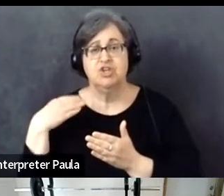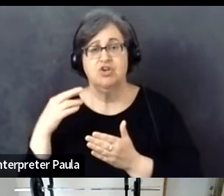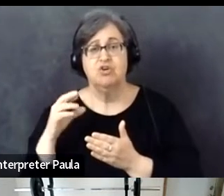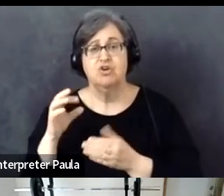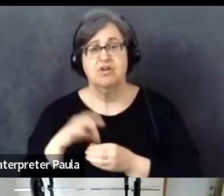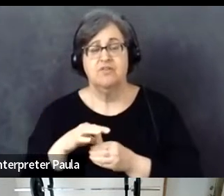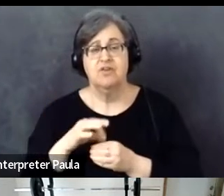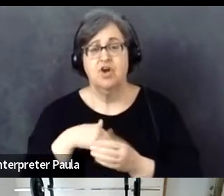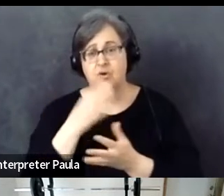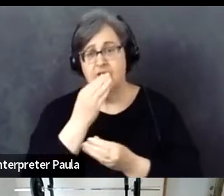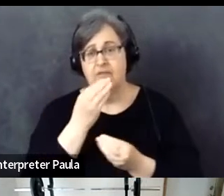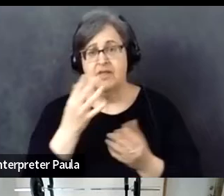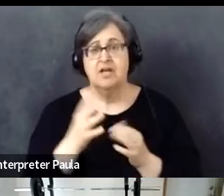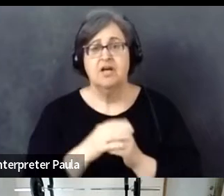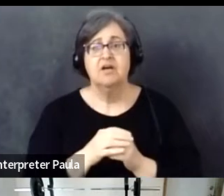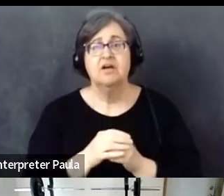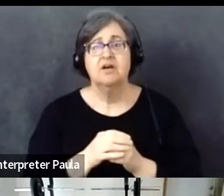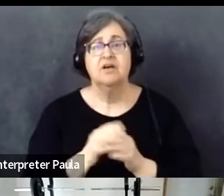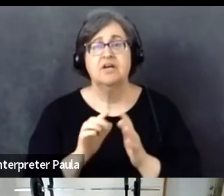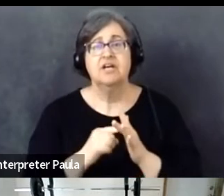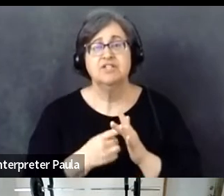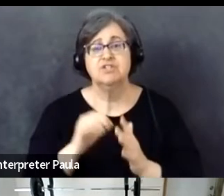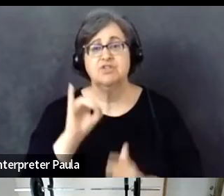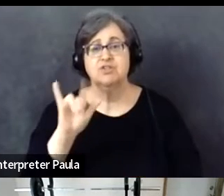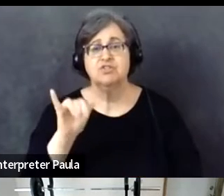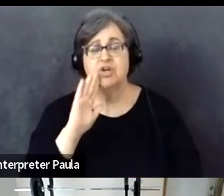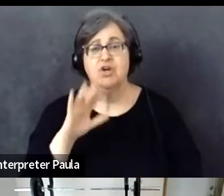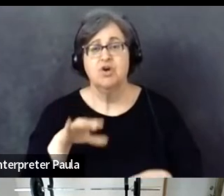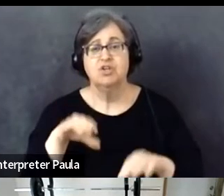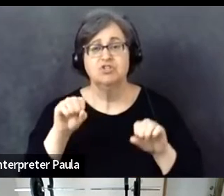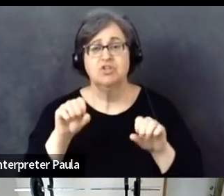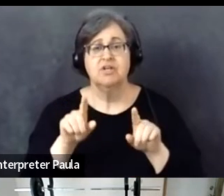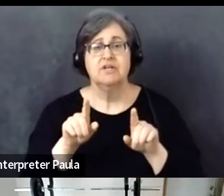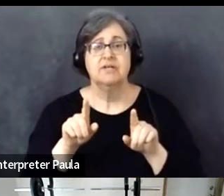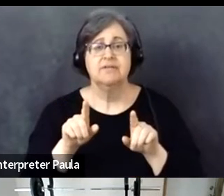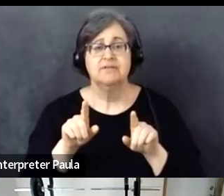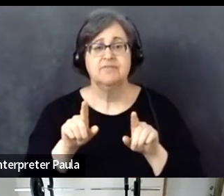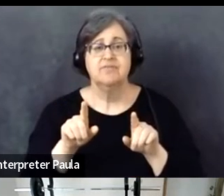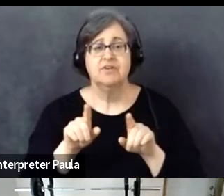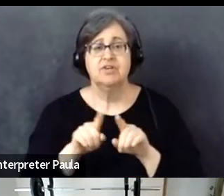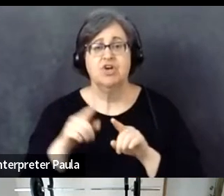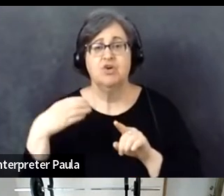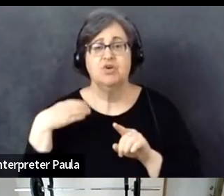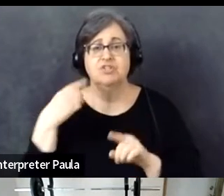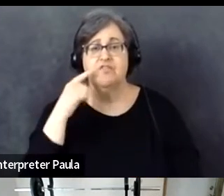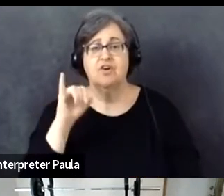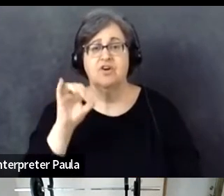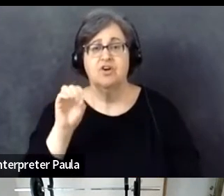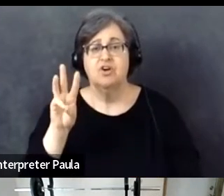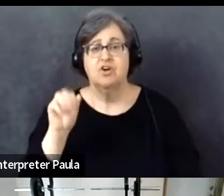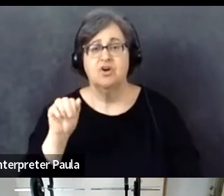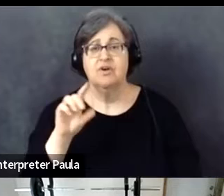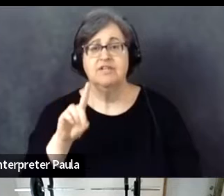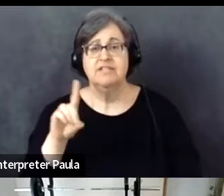want to let people know that starting in July, I'll be taking over as the chair for the Iowa DD